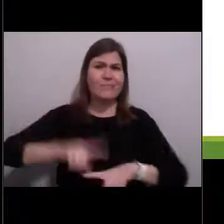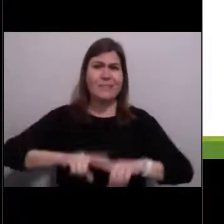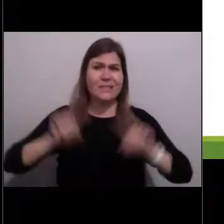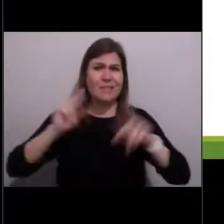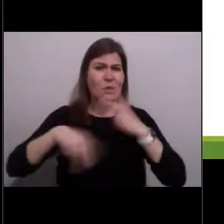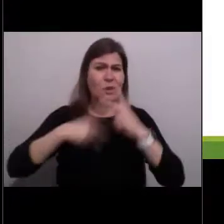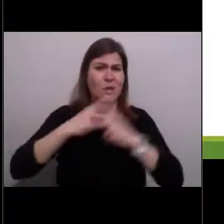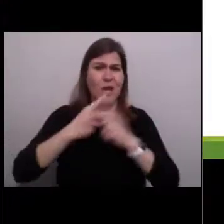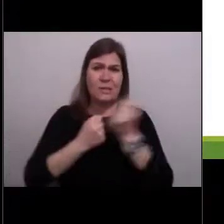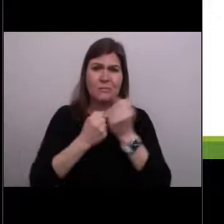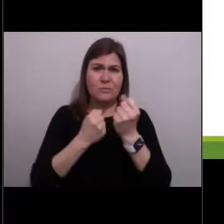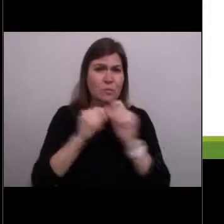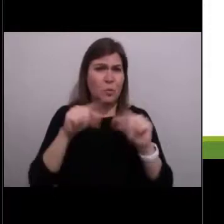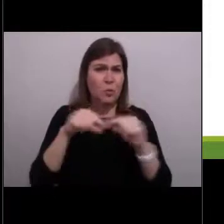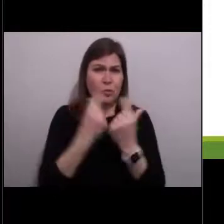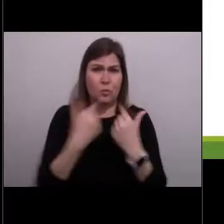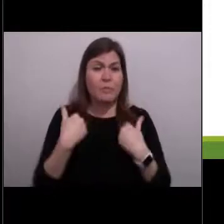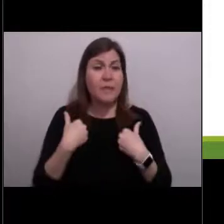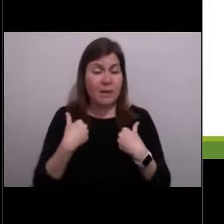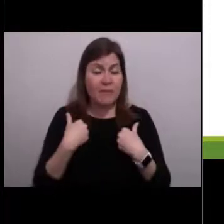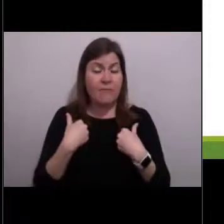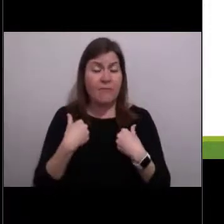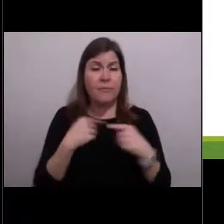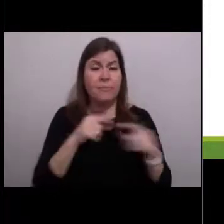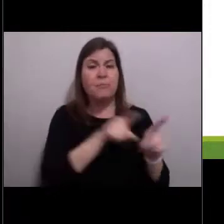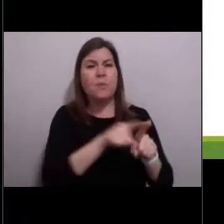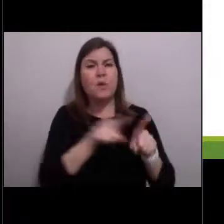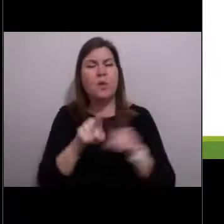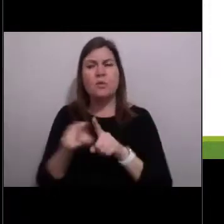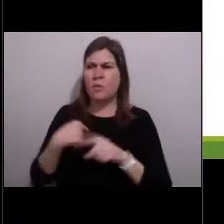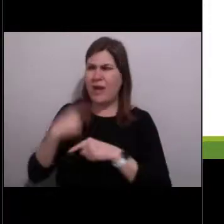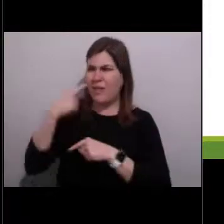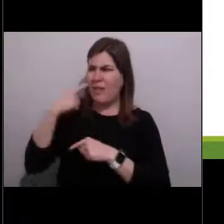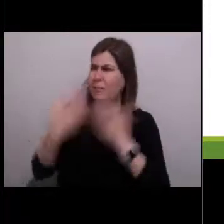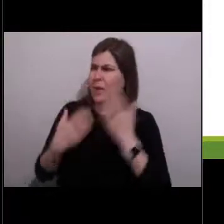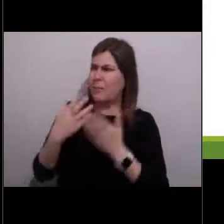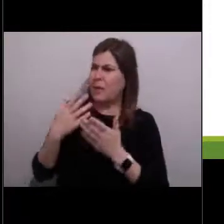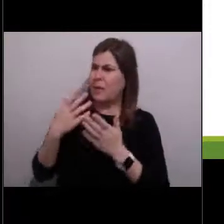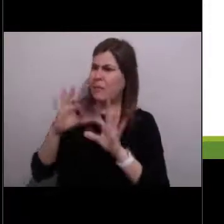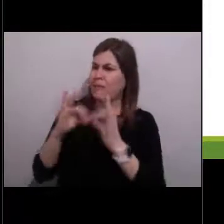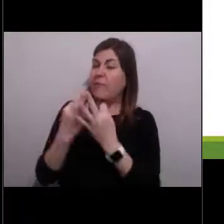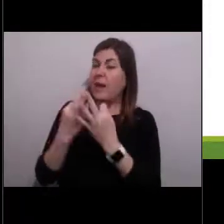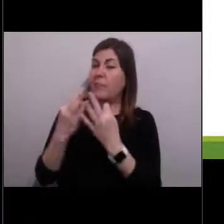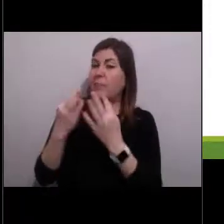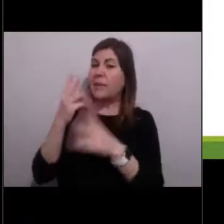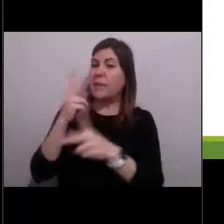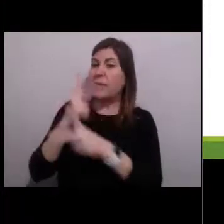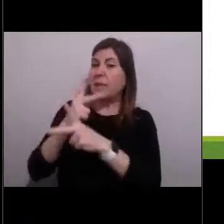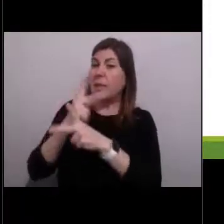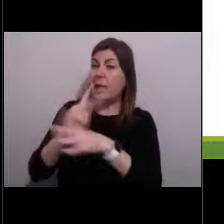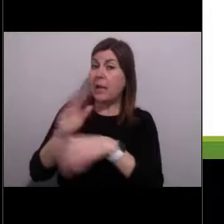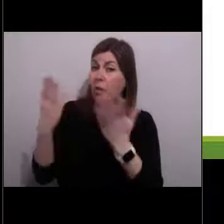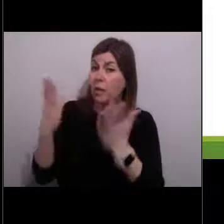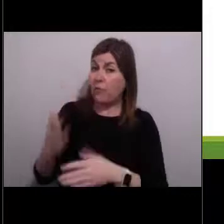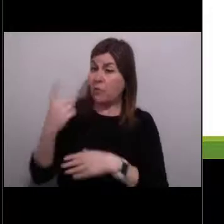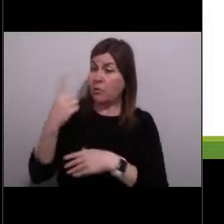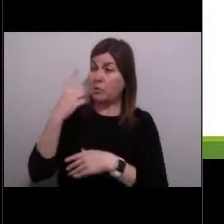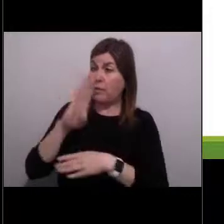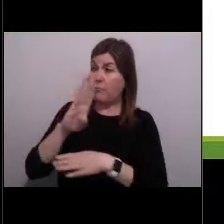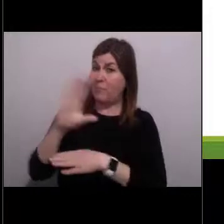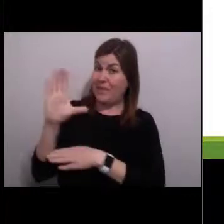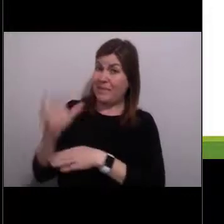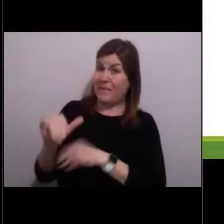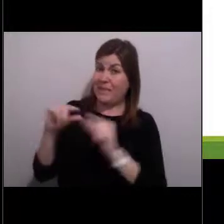through the BC Family Caregivers, or sorry, it's Family Caregivers of British Columbia, there is a, they can match you